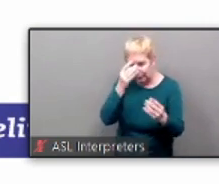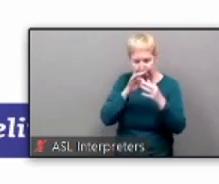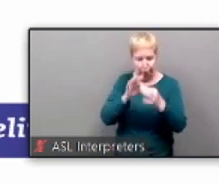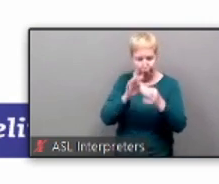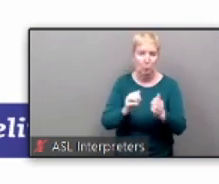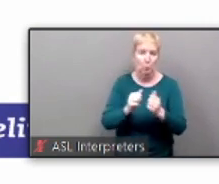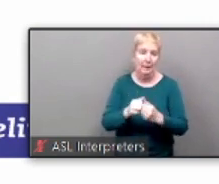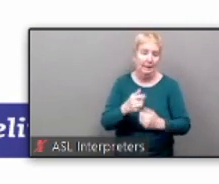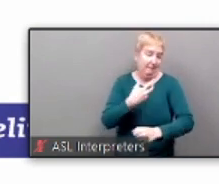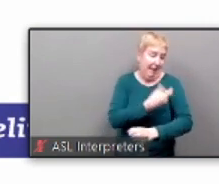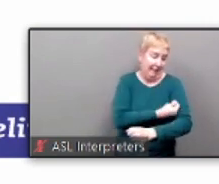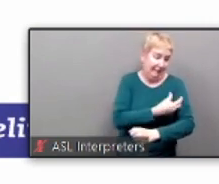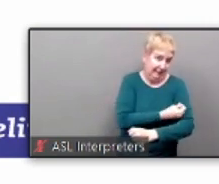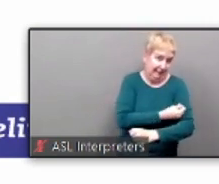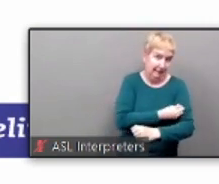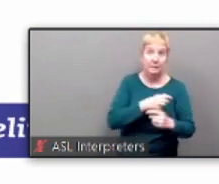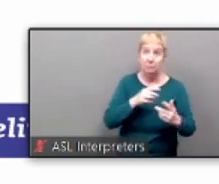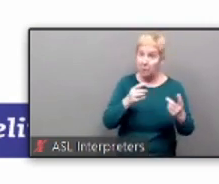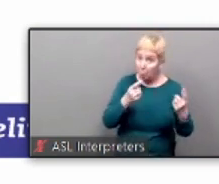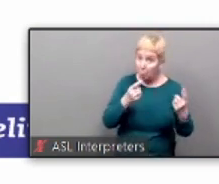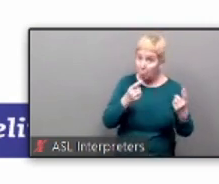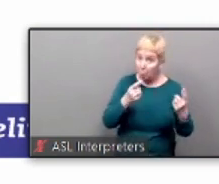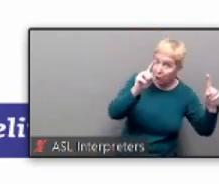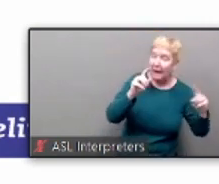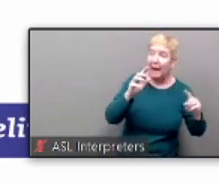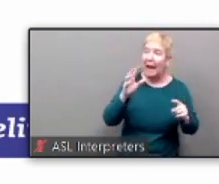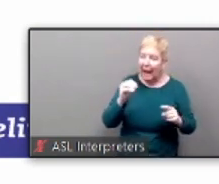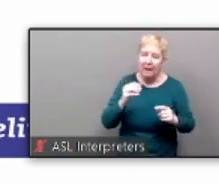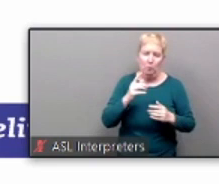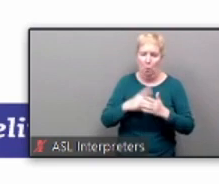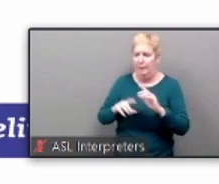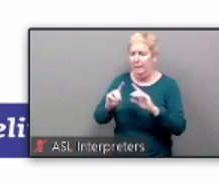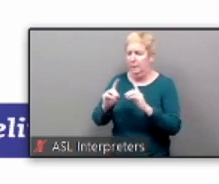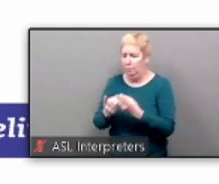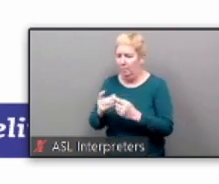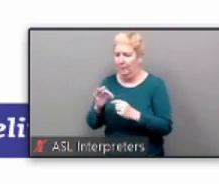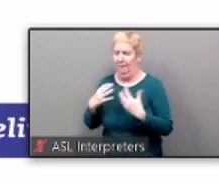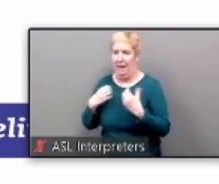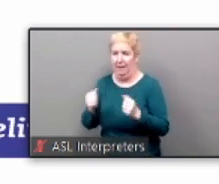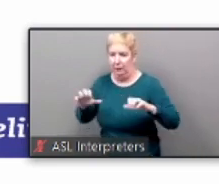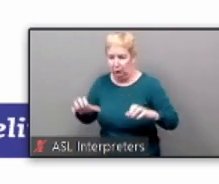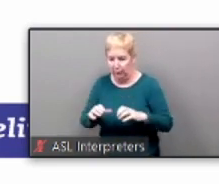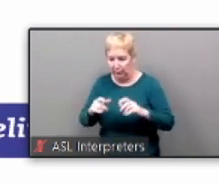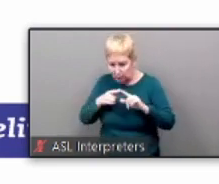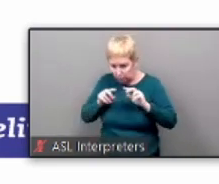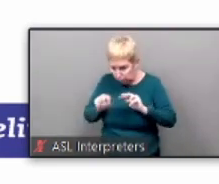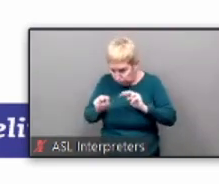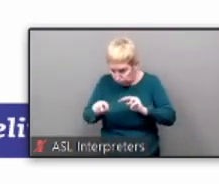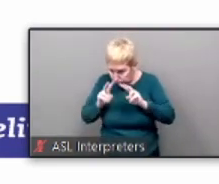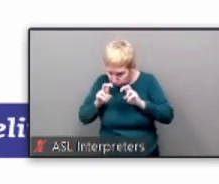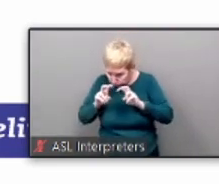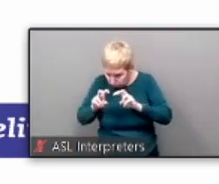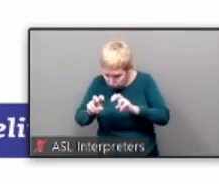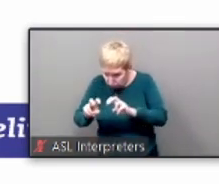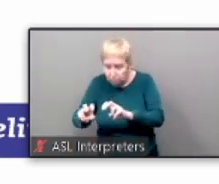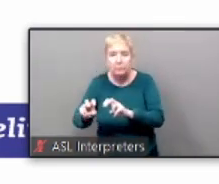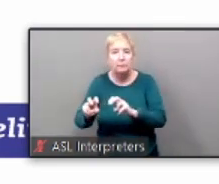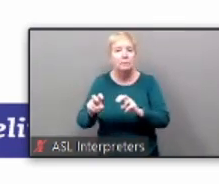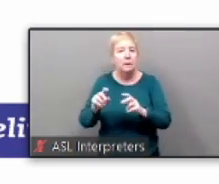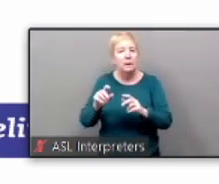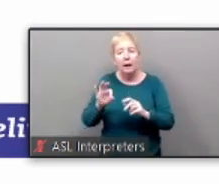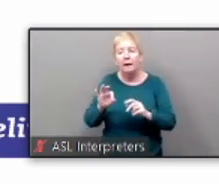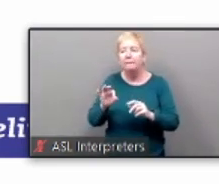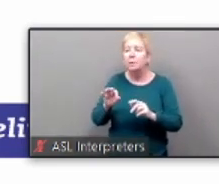COVID-19 vaccine effectiveness and the work of the Department of Health to monitor or conduct surveillance of